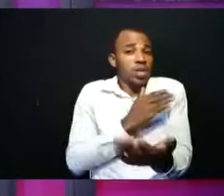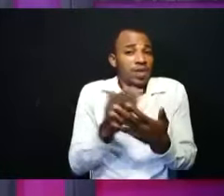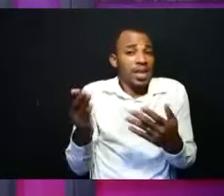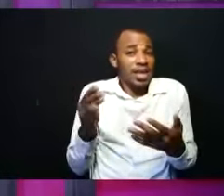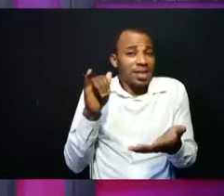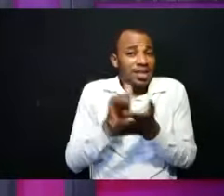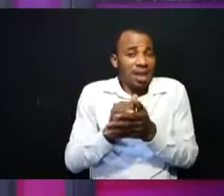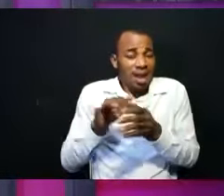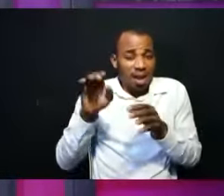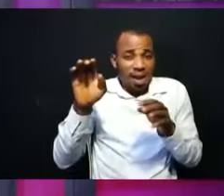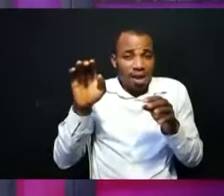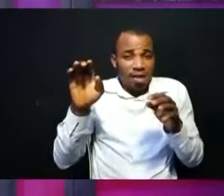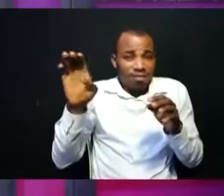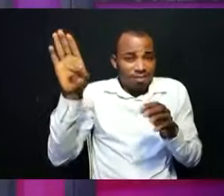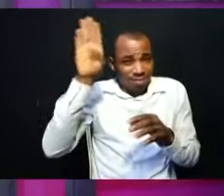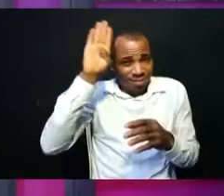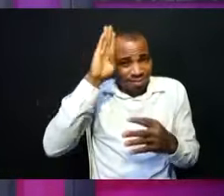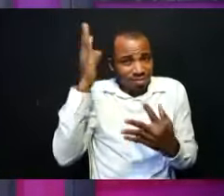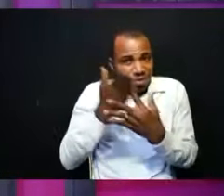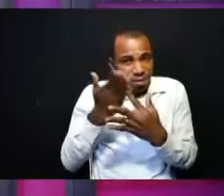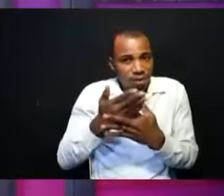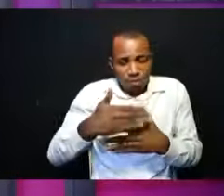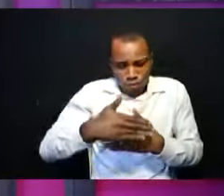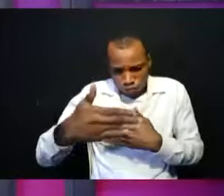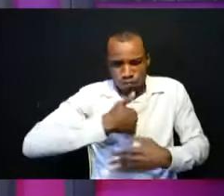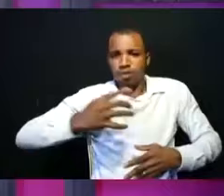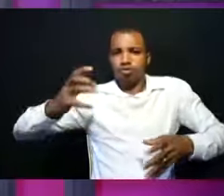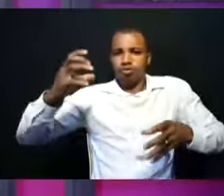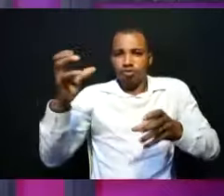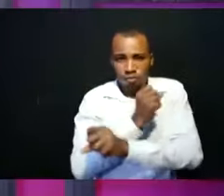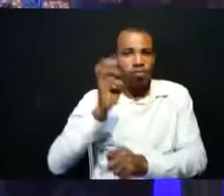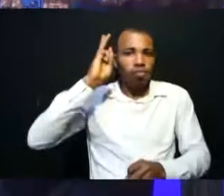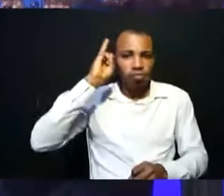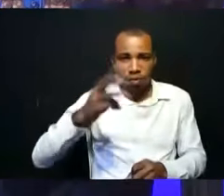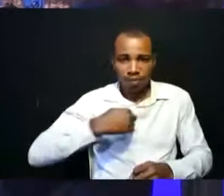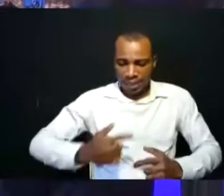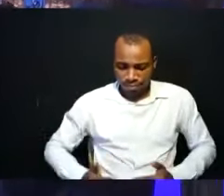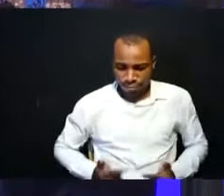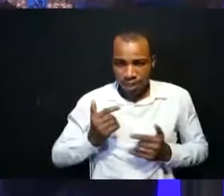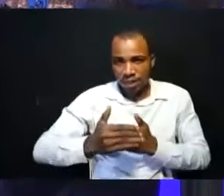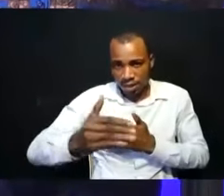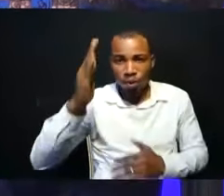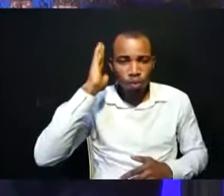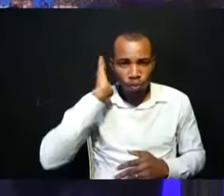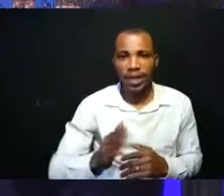to mind over matter, I am going to win. I'm going to live.